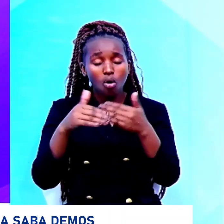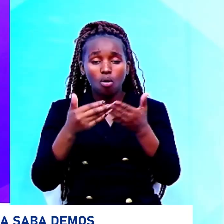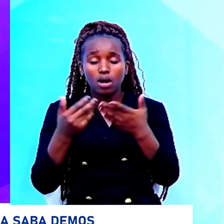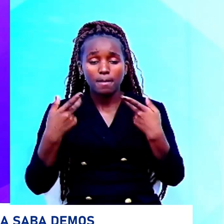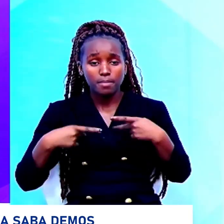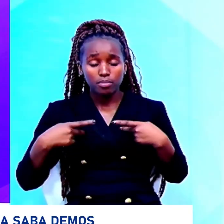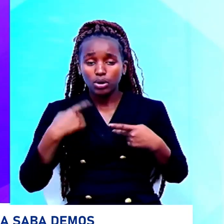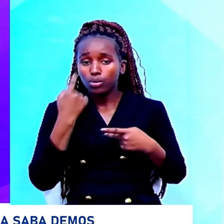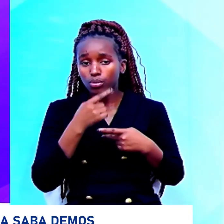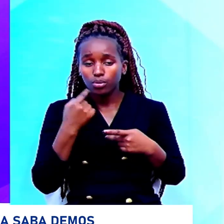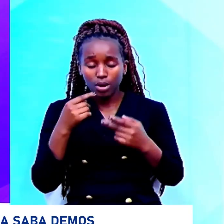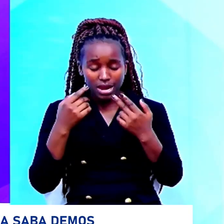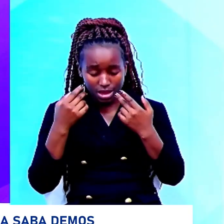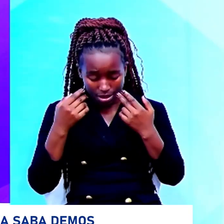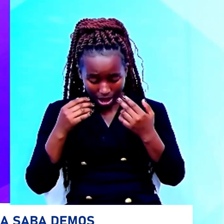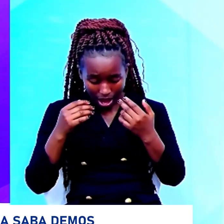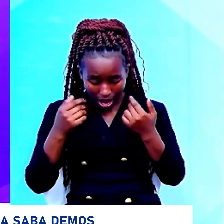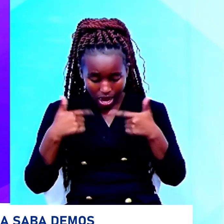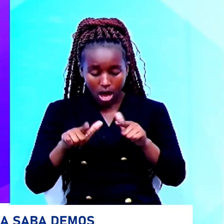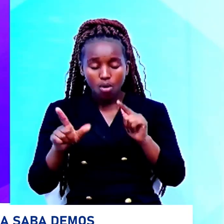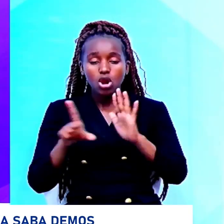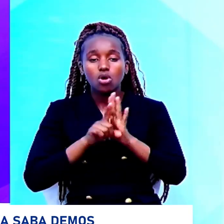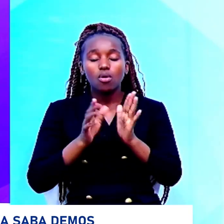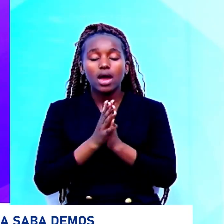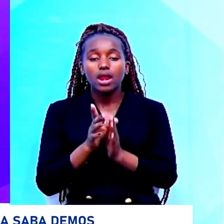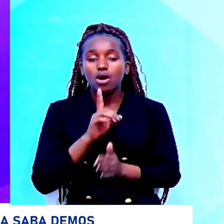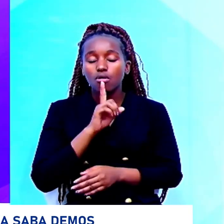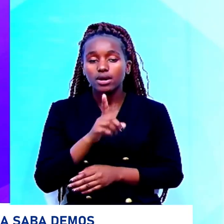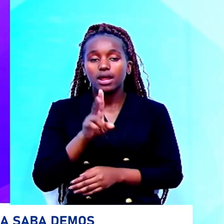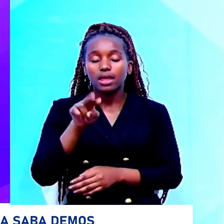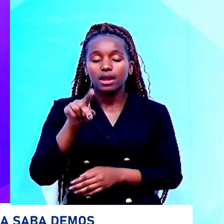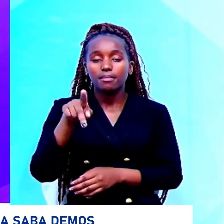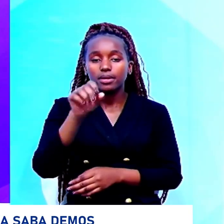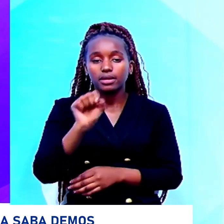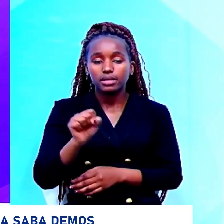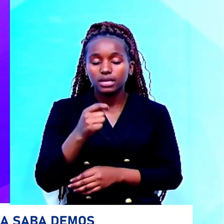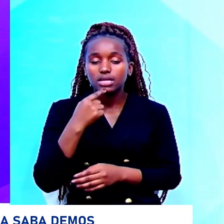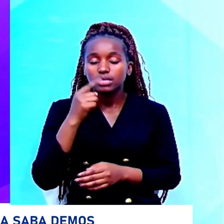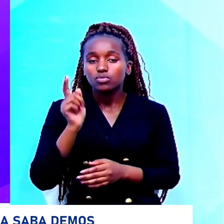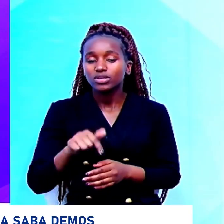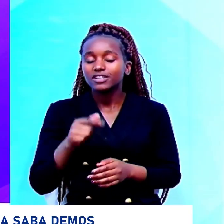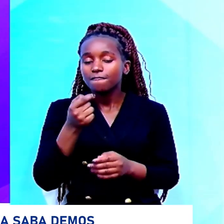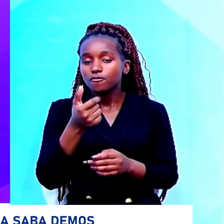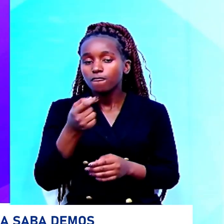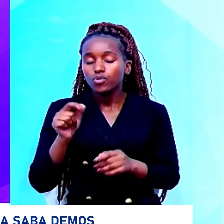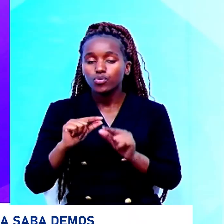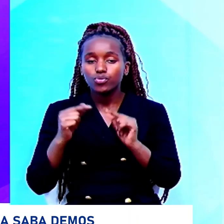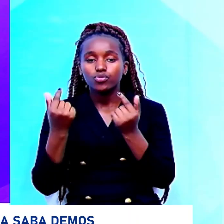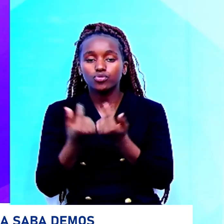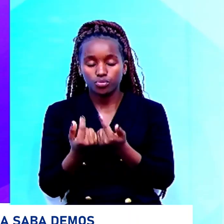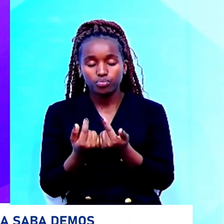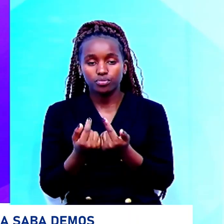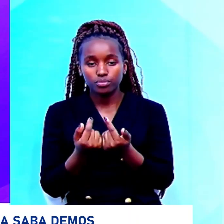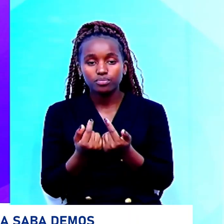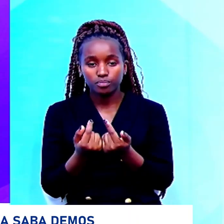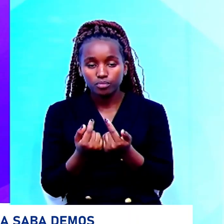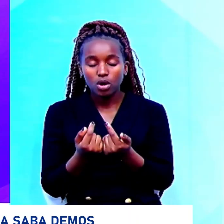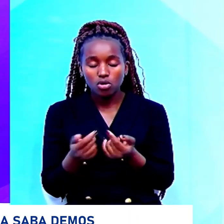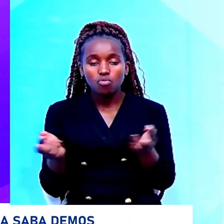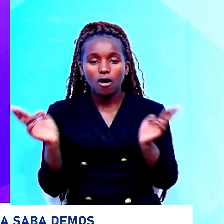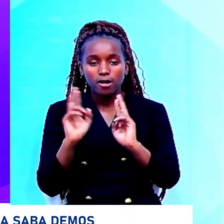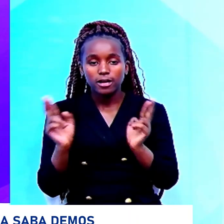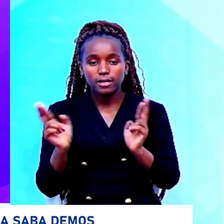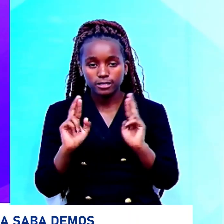calls to maintain law and order, NPS stated that a few groups remained determined